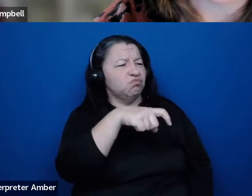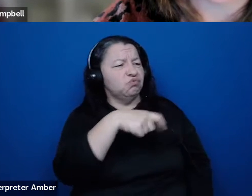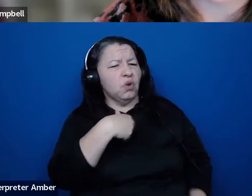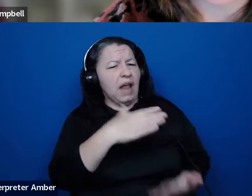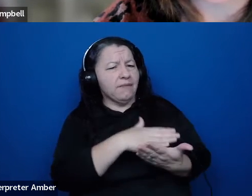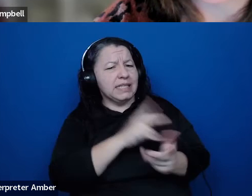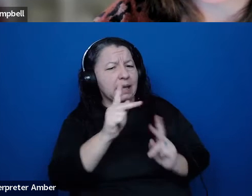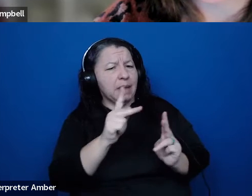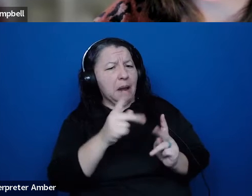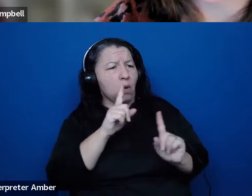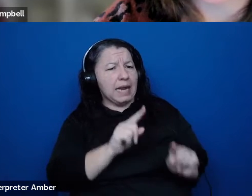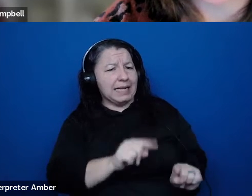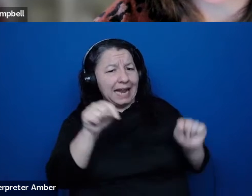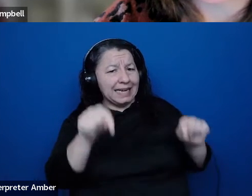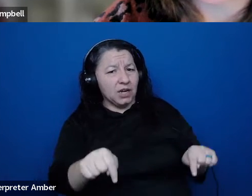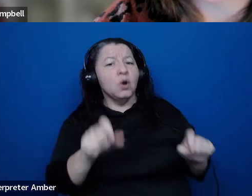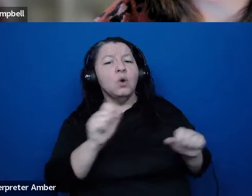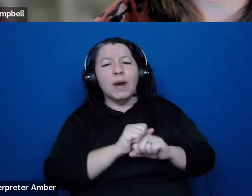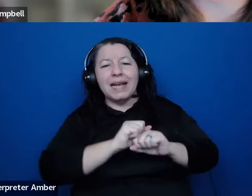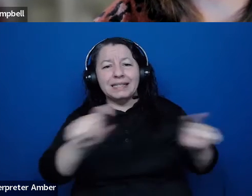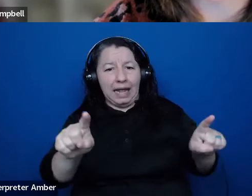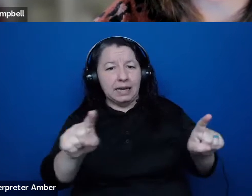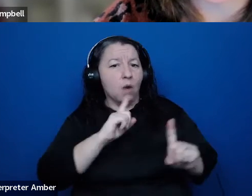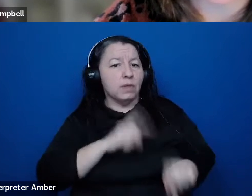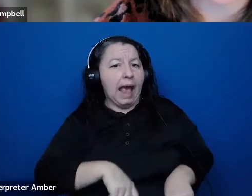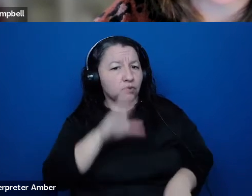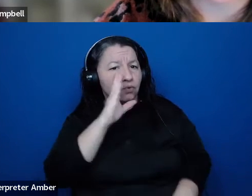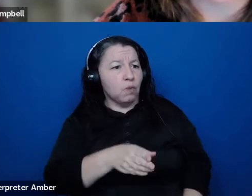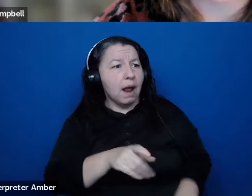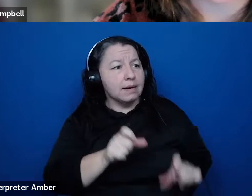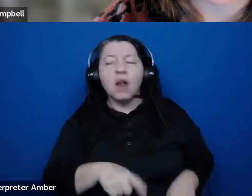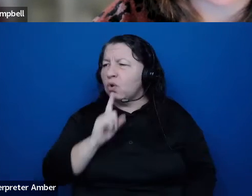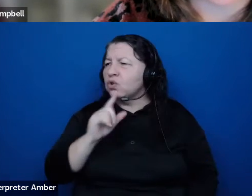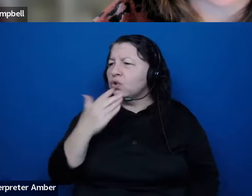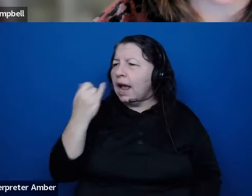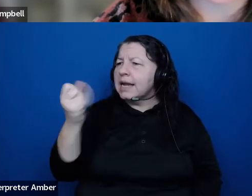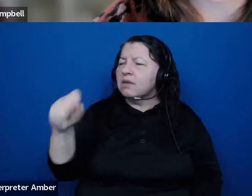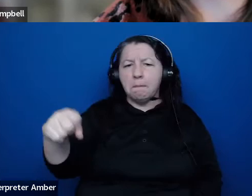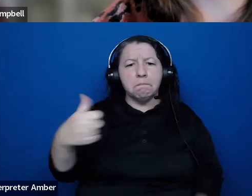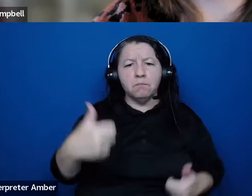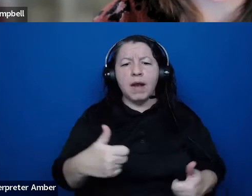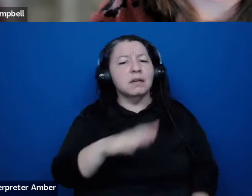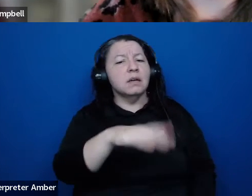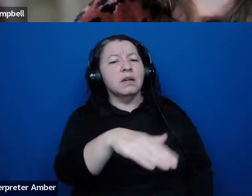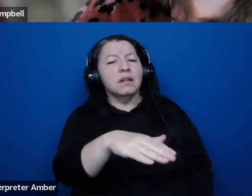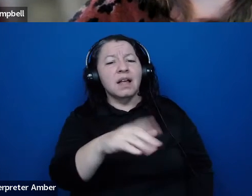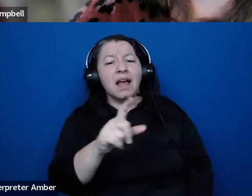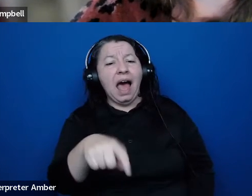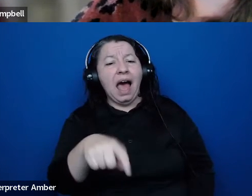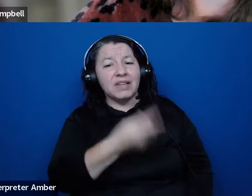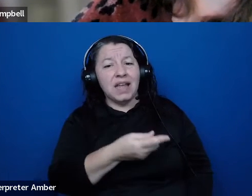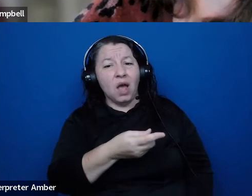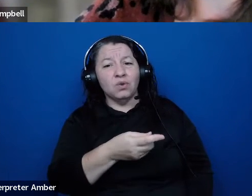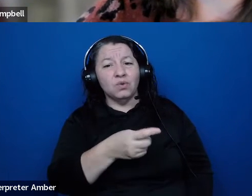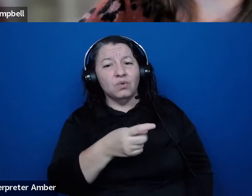that we could send out the answers to directly. Sure. As well. That's a good idea. Great. I have to say, Julie, I think you should come